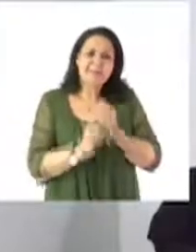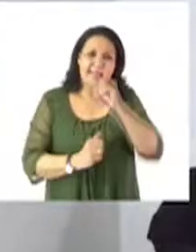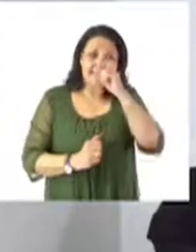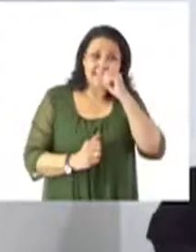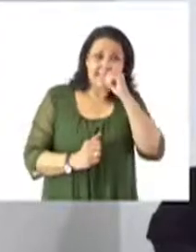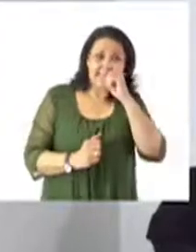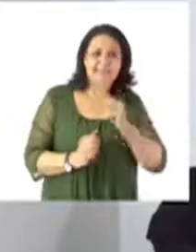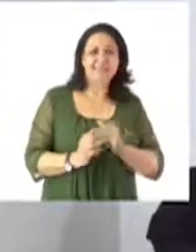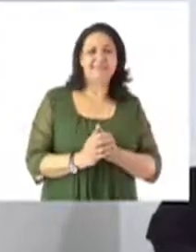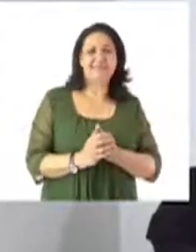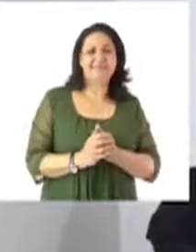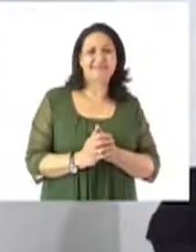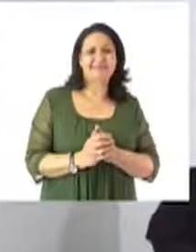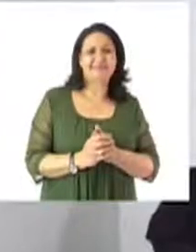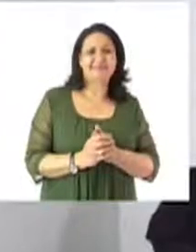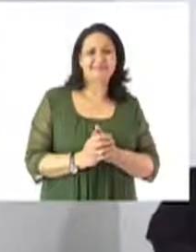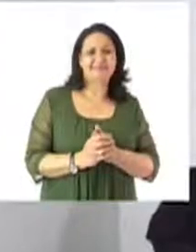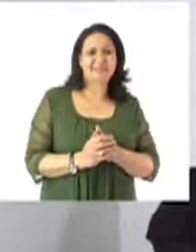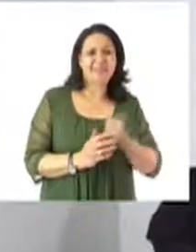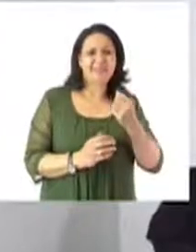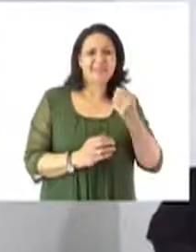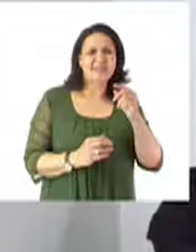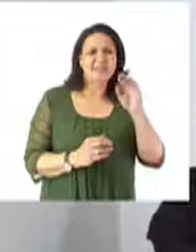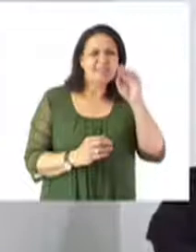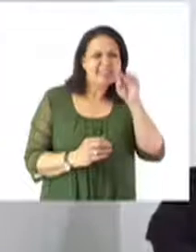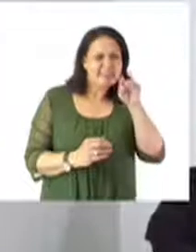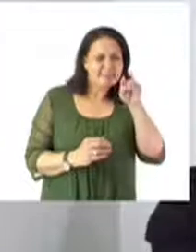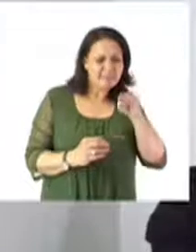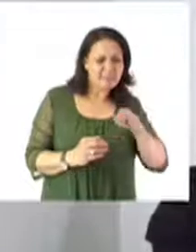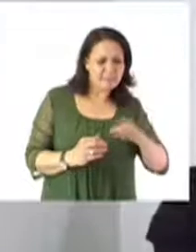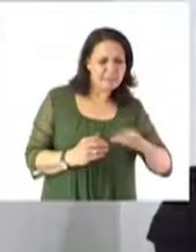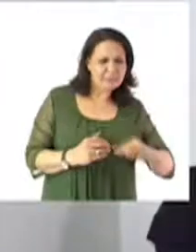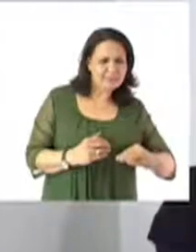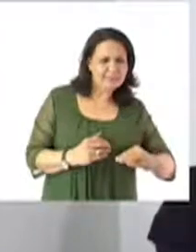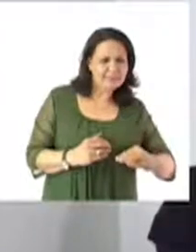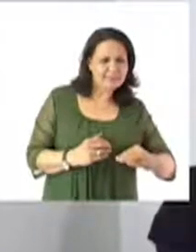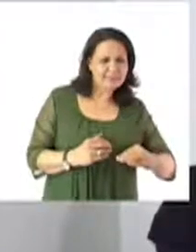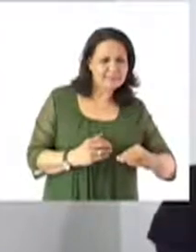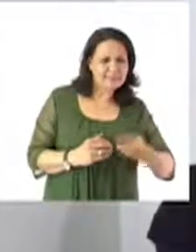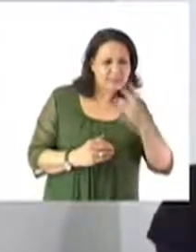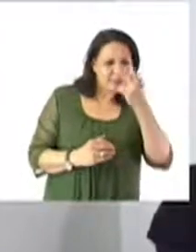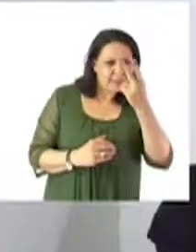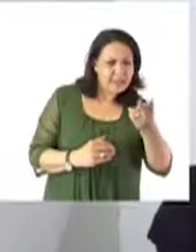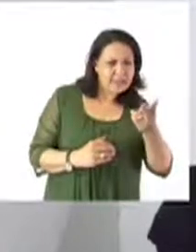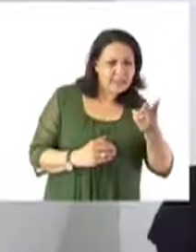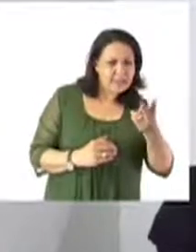sister. Now if you go down to the bottom of that page, you will see